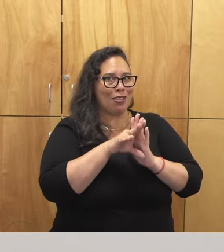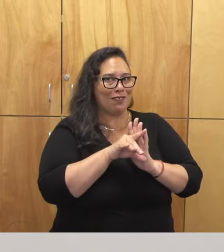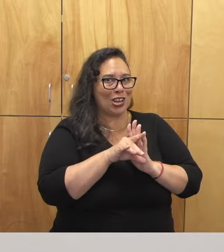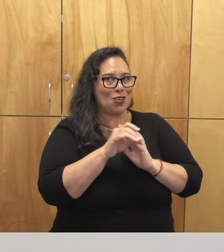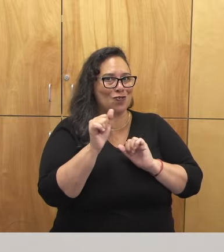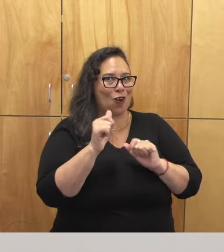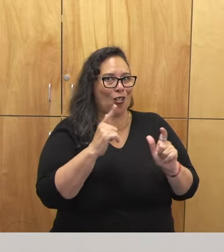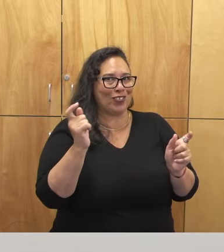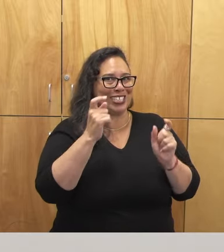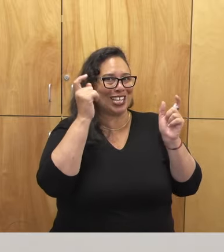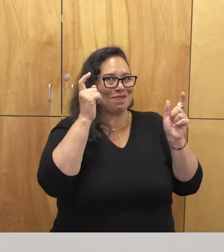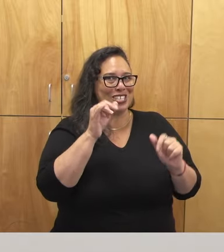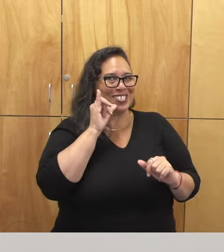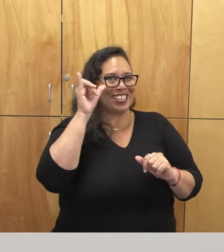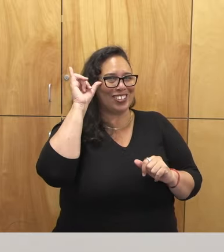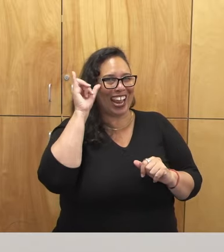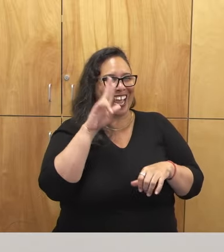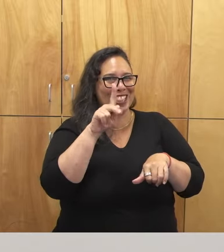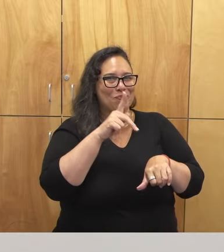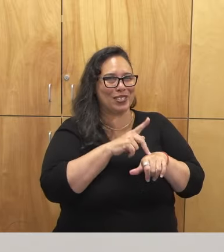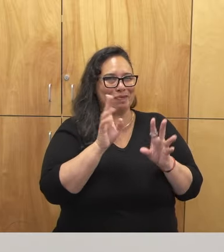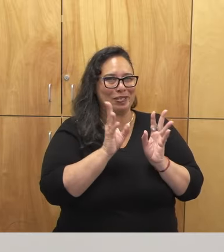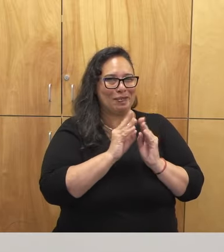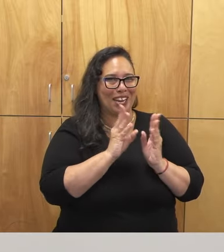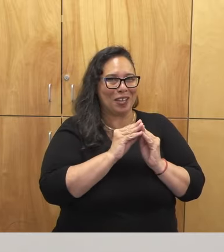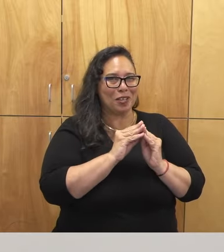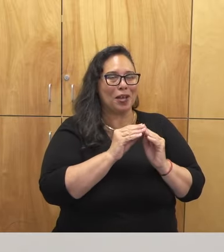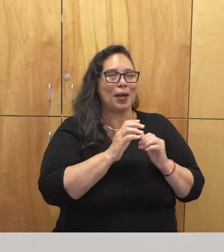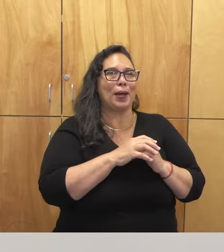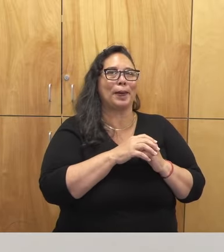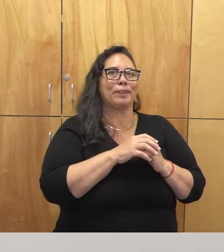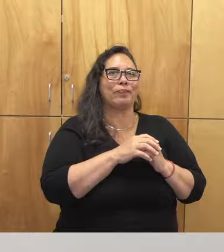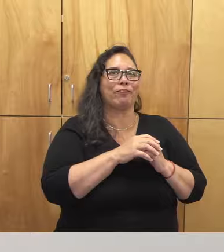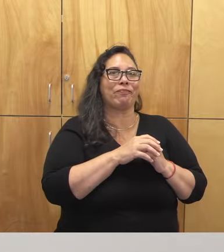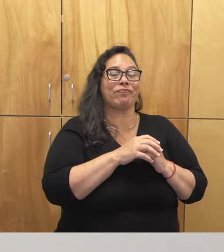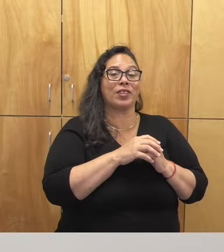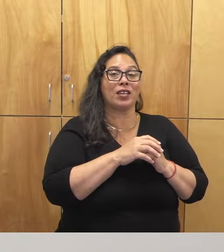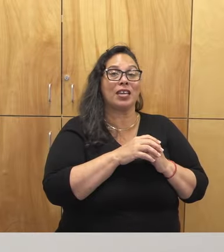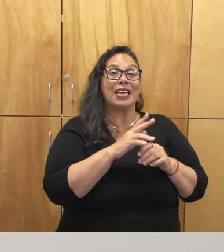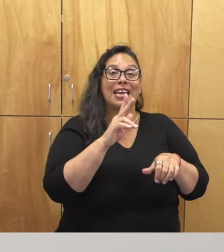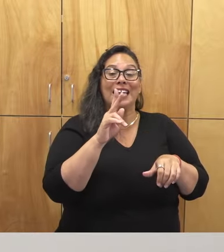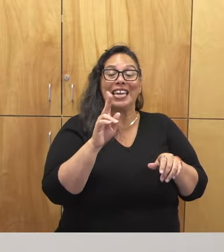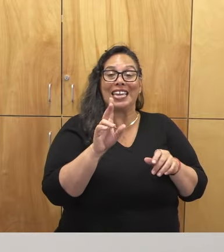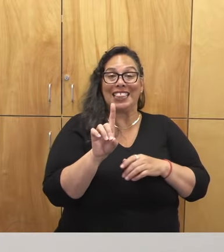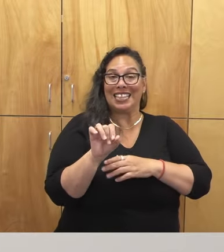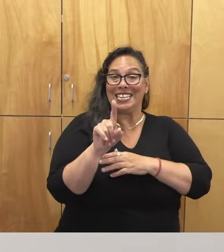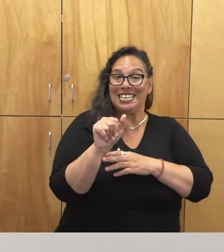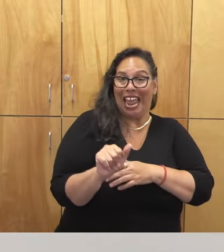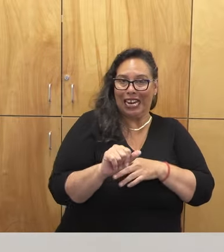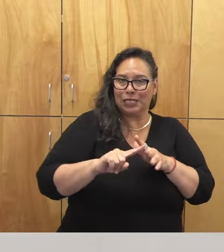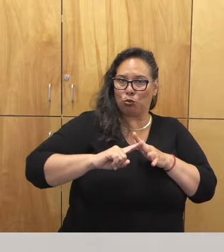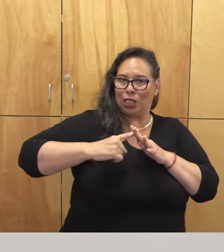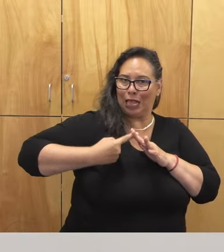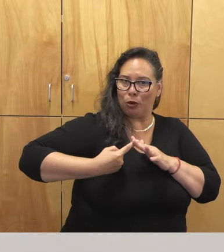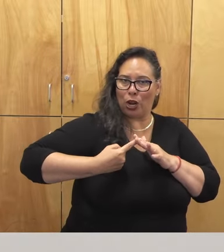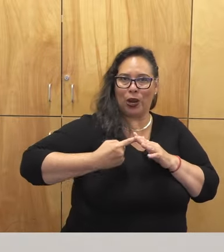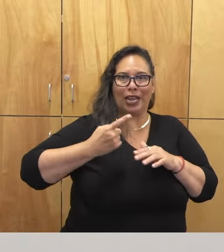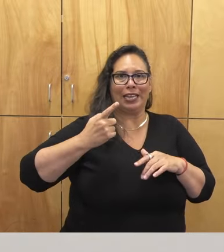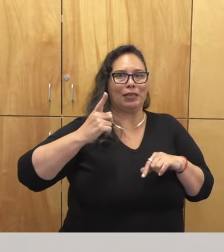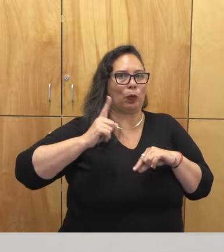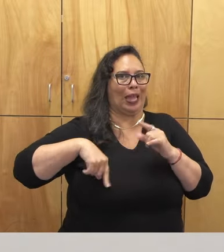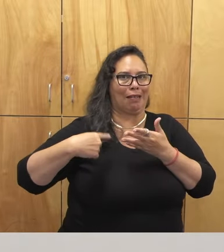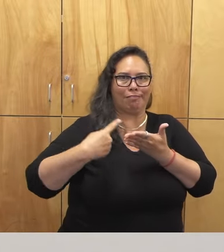of our celebrations yesterday at the principal's meeting. And although the data is preliminary, so we can't speak to it